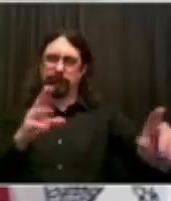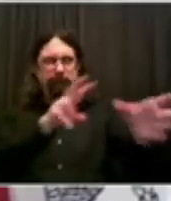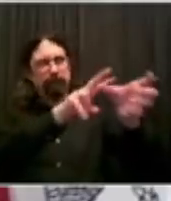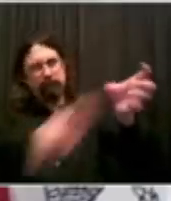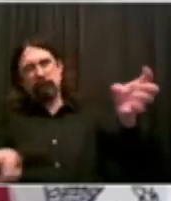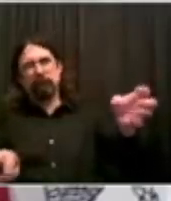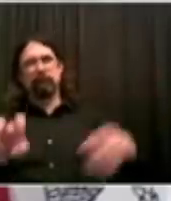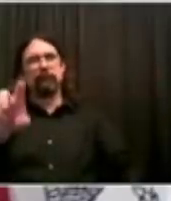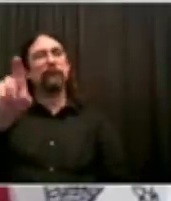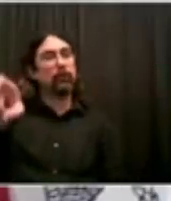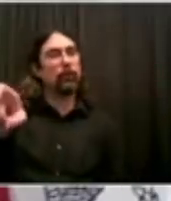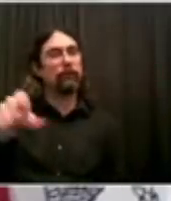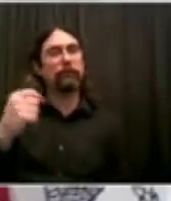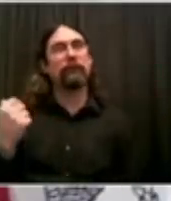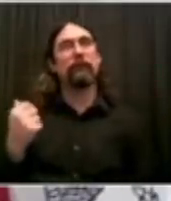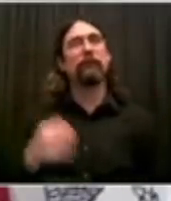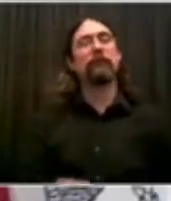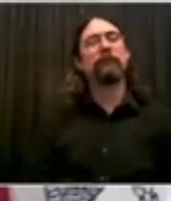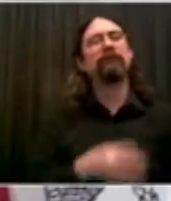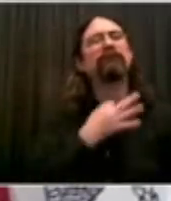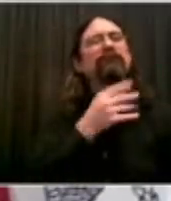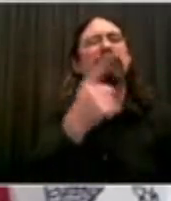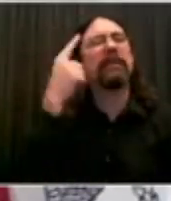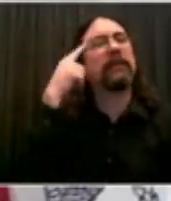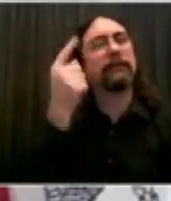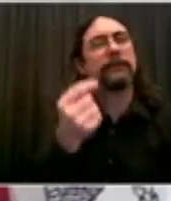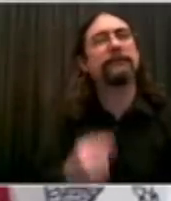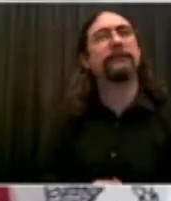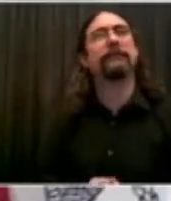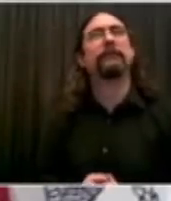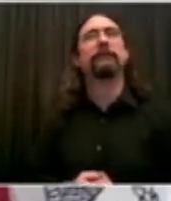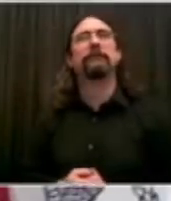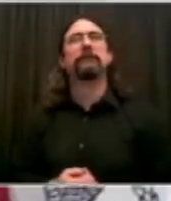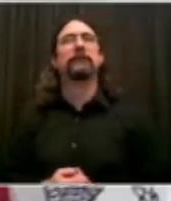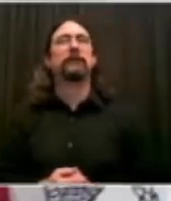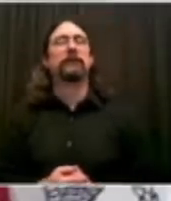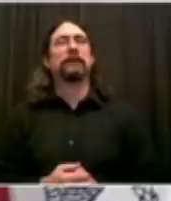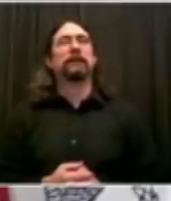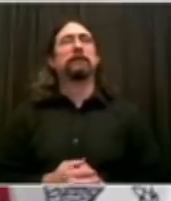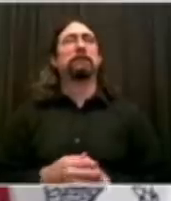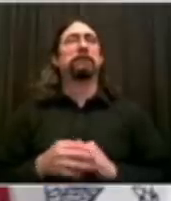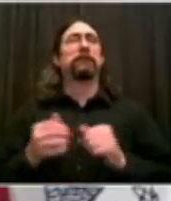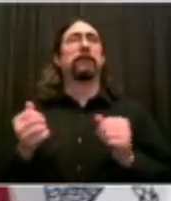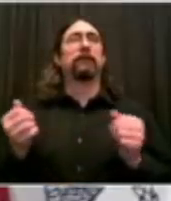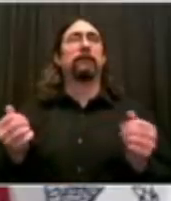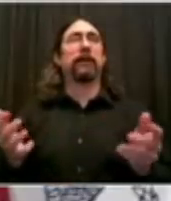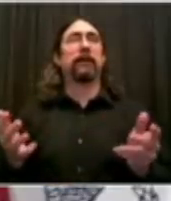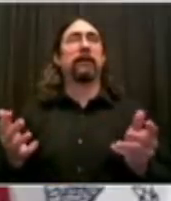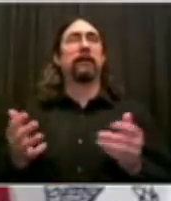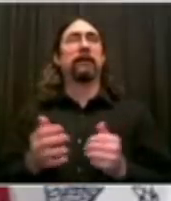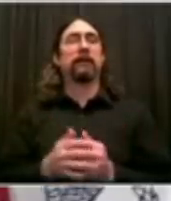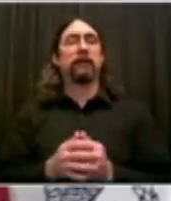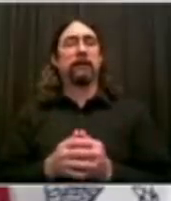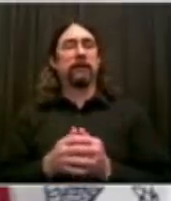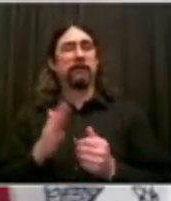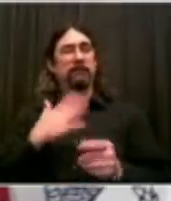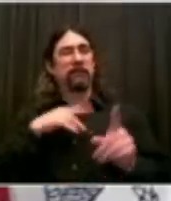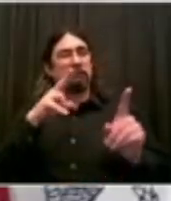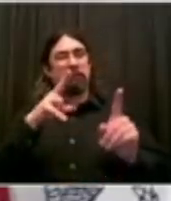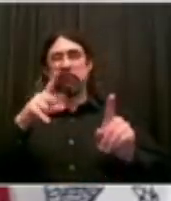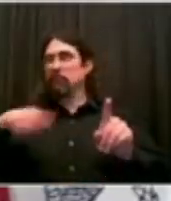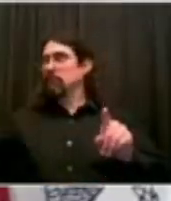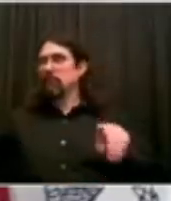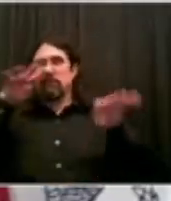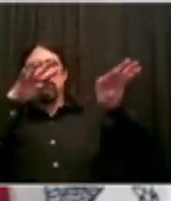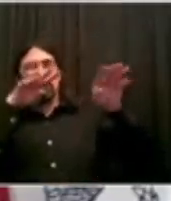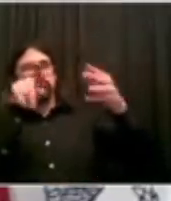people believe him. And I think there's more information that's going to come out. That'll just make it harder and harder.